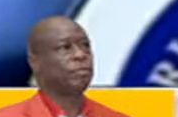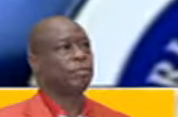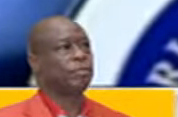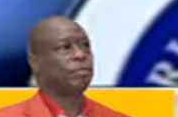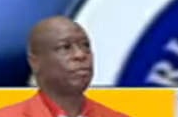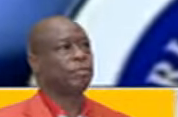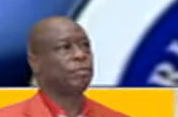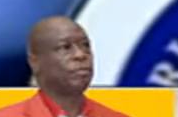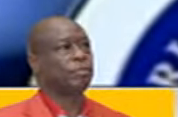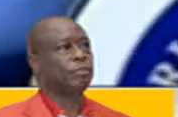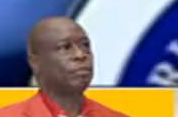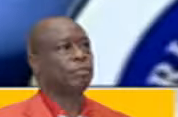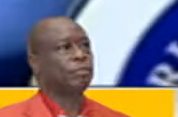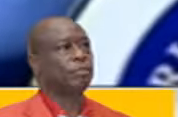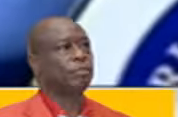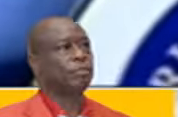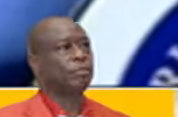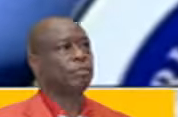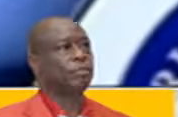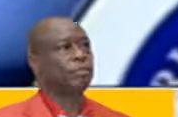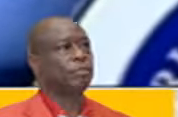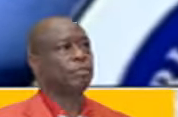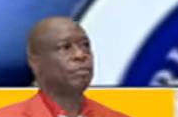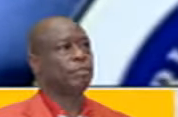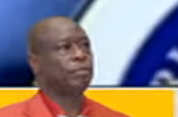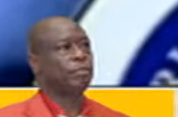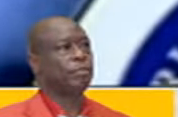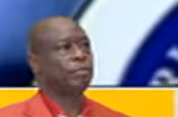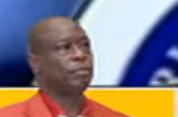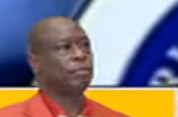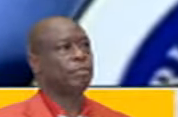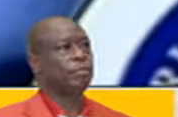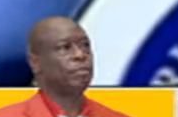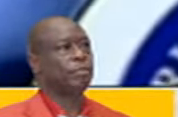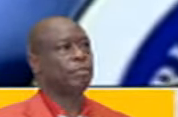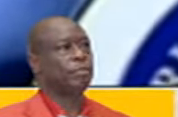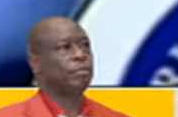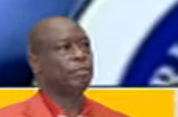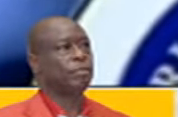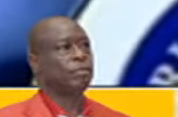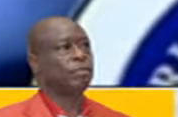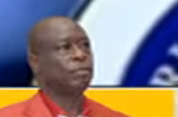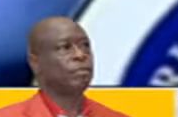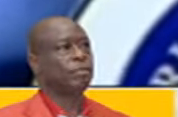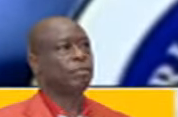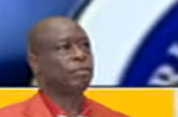preceding paragraph, I am competent to swear this affidavit. I decided to swear this affidavit